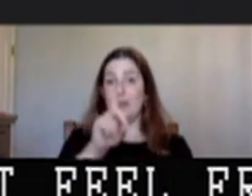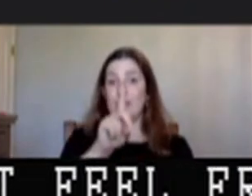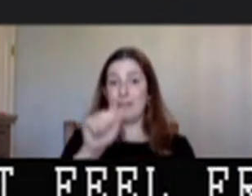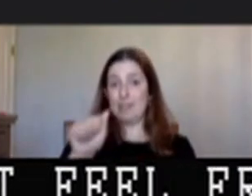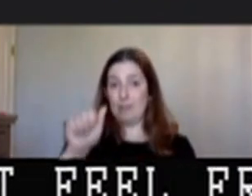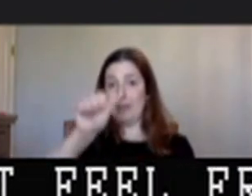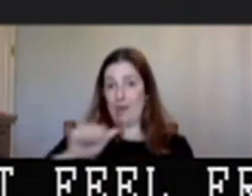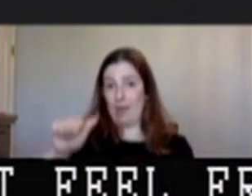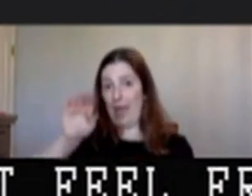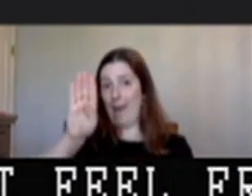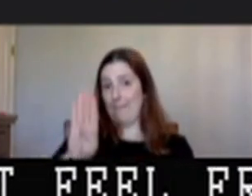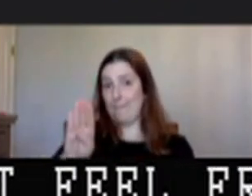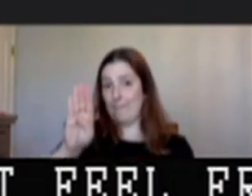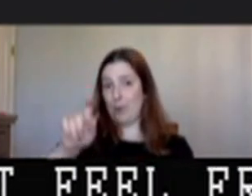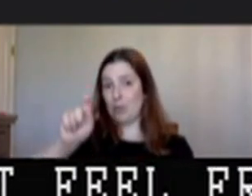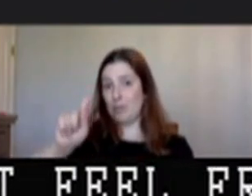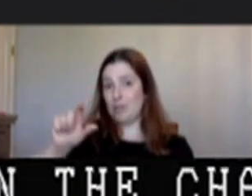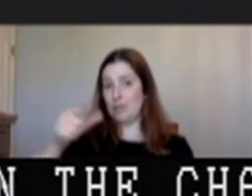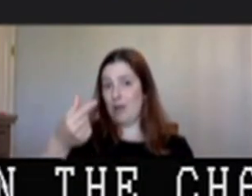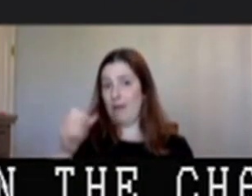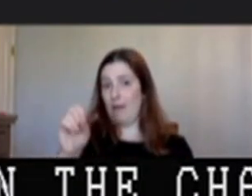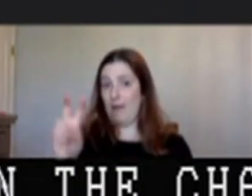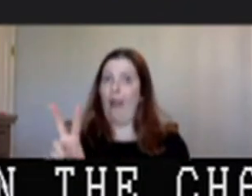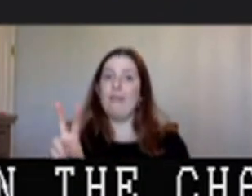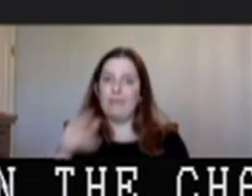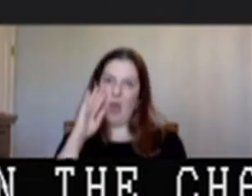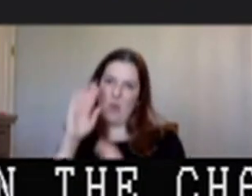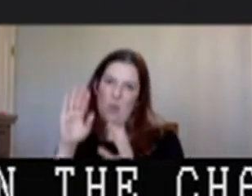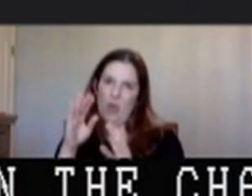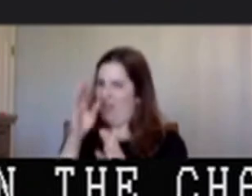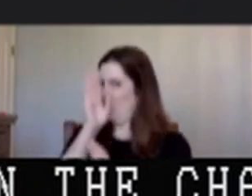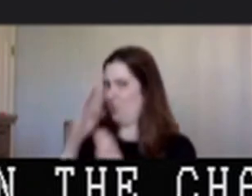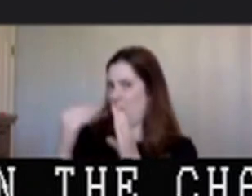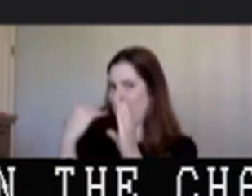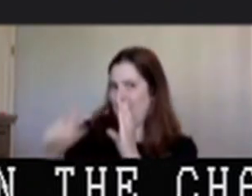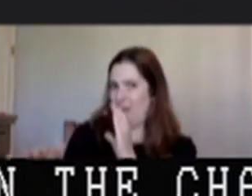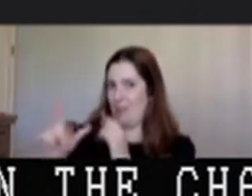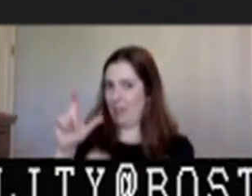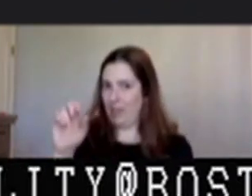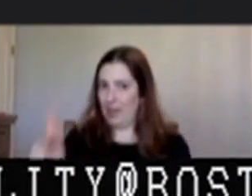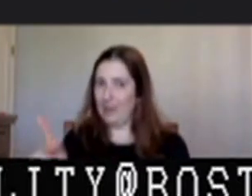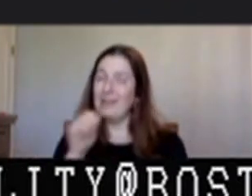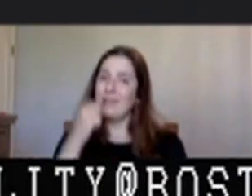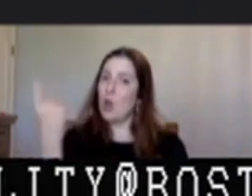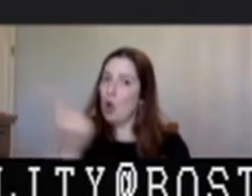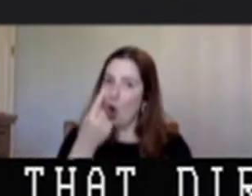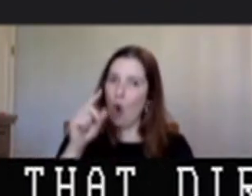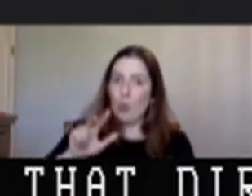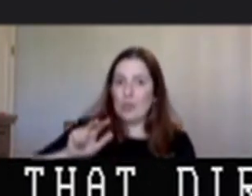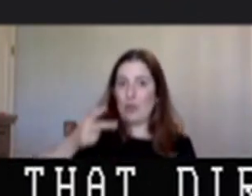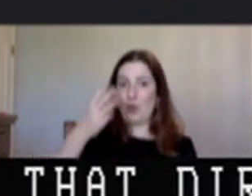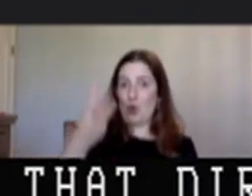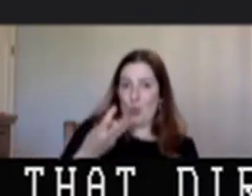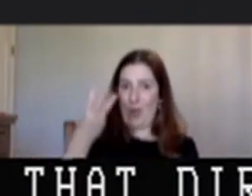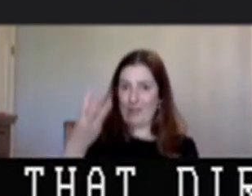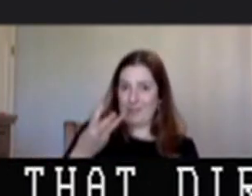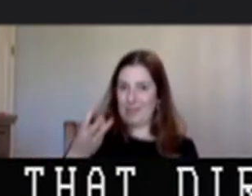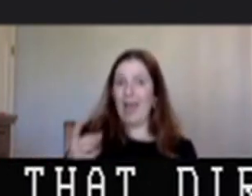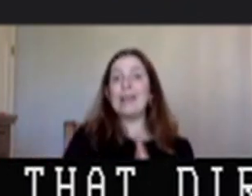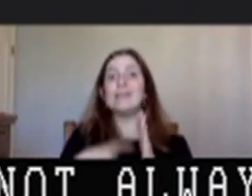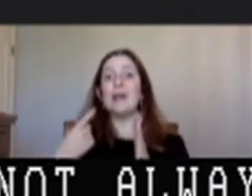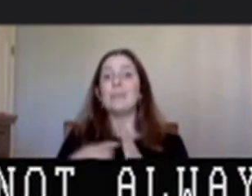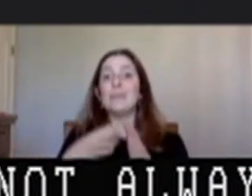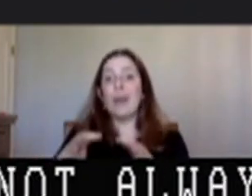disability@boston.gov, and we can email you that information directly. It is not always the third Wednesday, it's sometimes the second Wednesday,